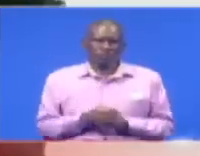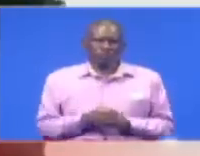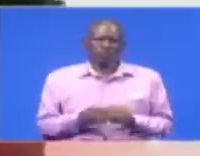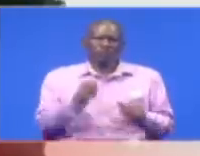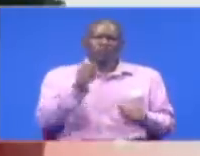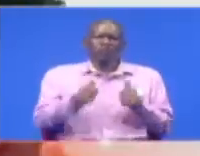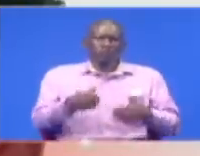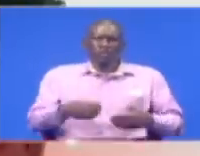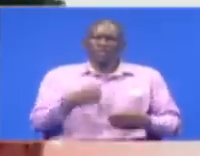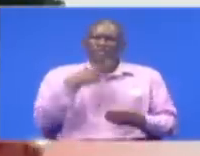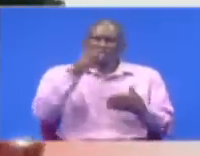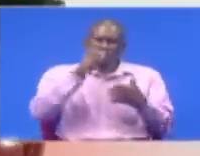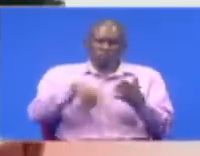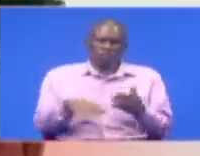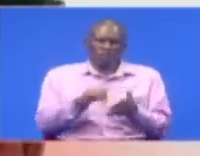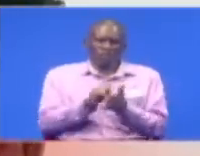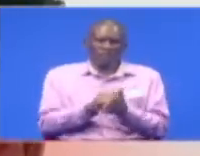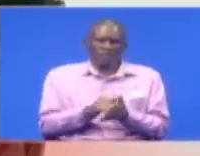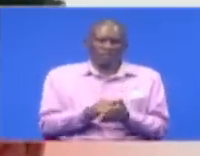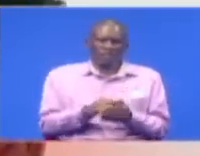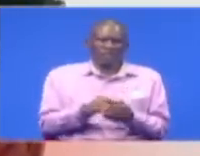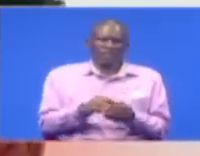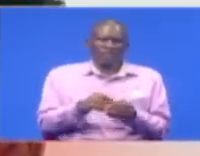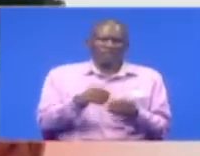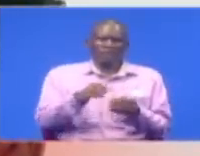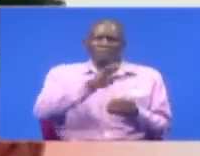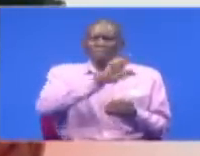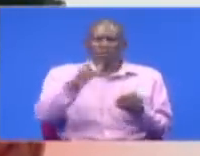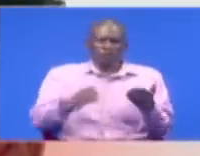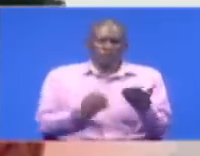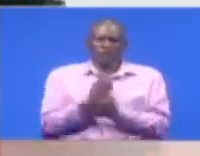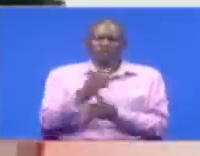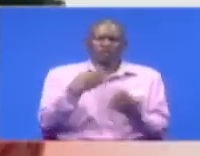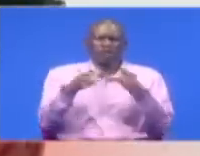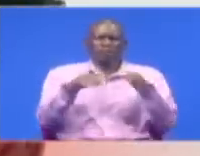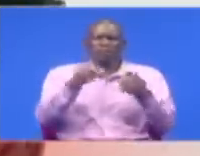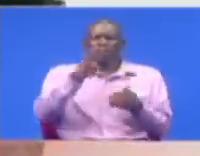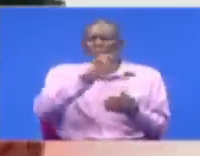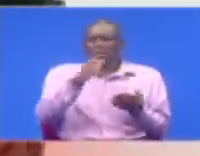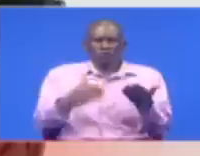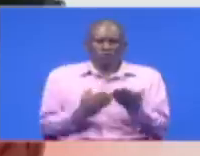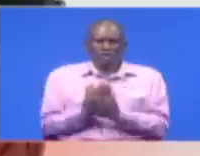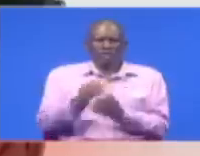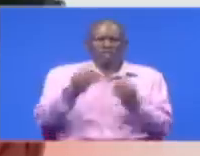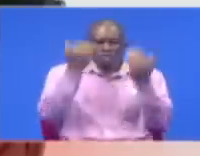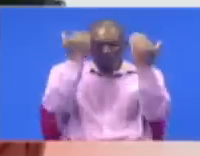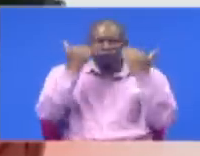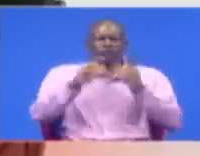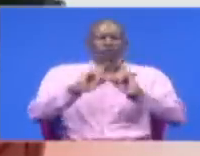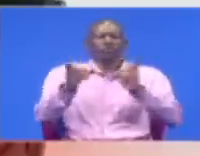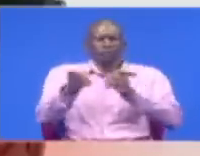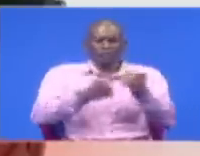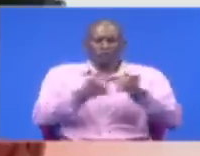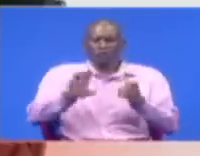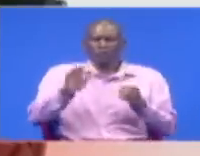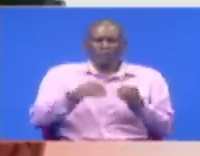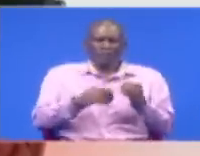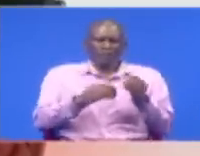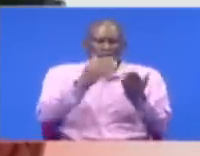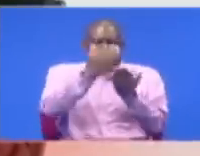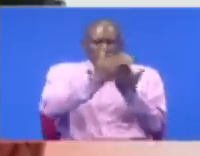which provides that dealing with Bill of Rights, the court should not be restricted by